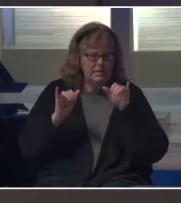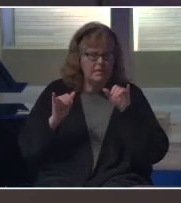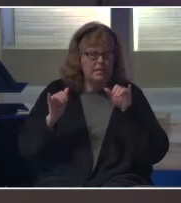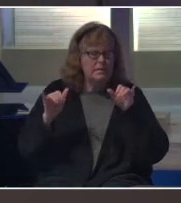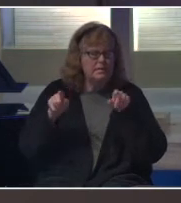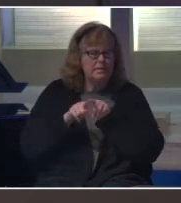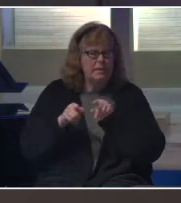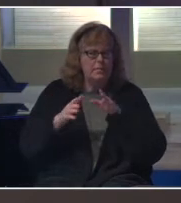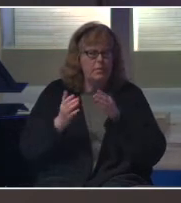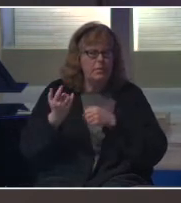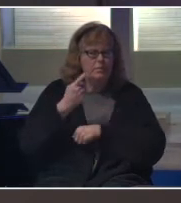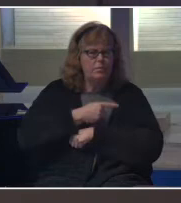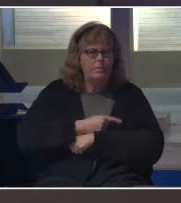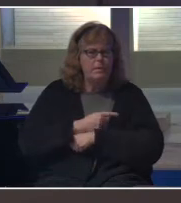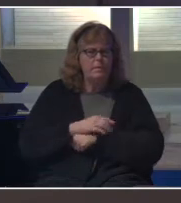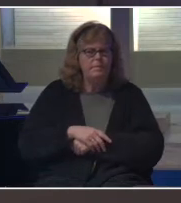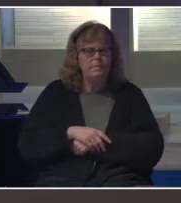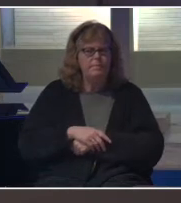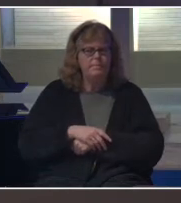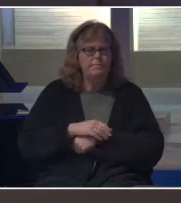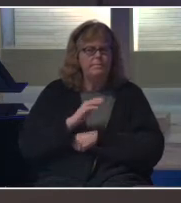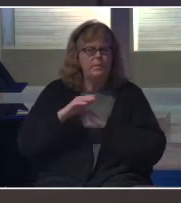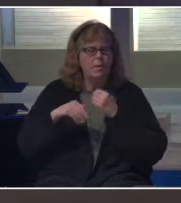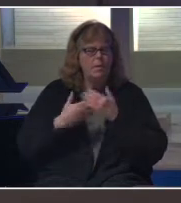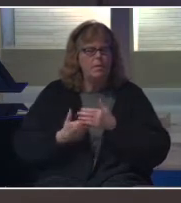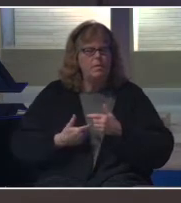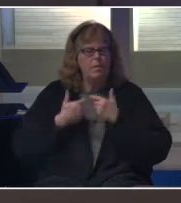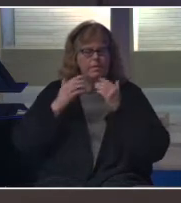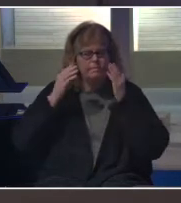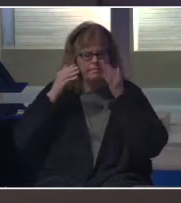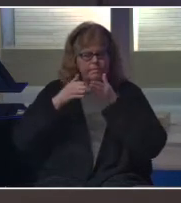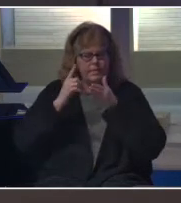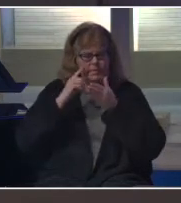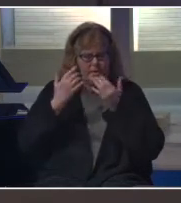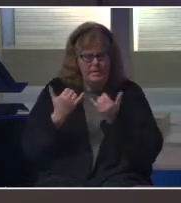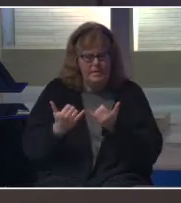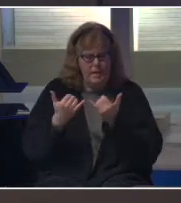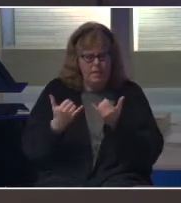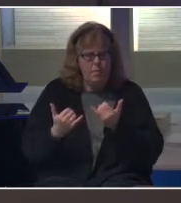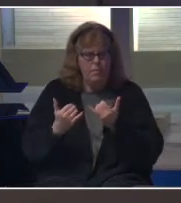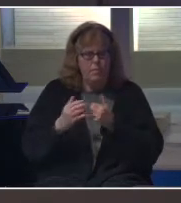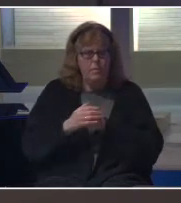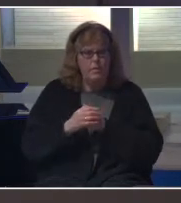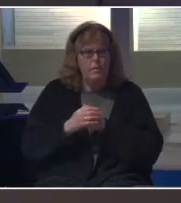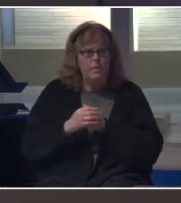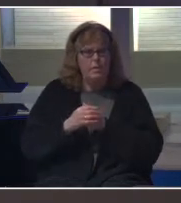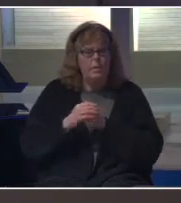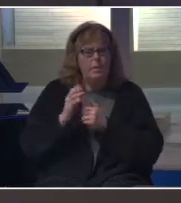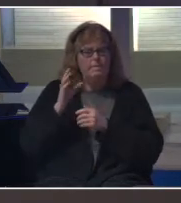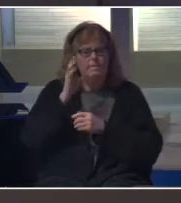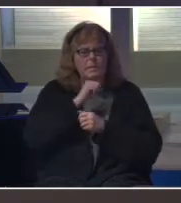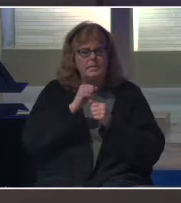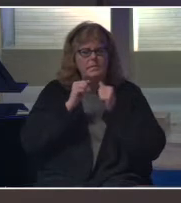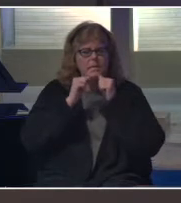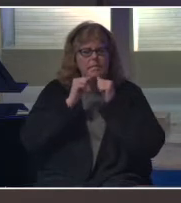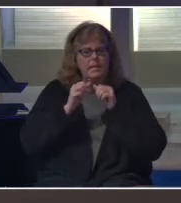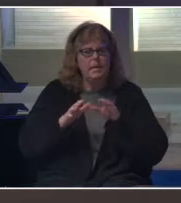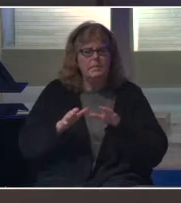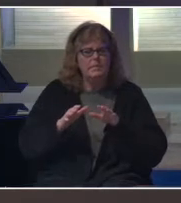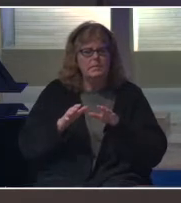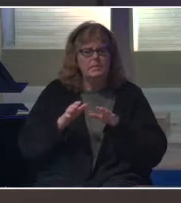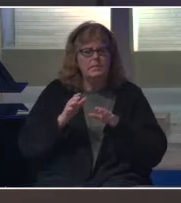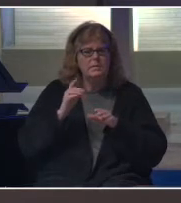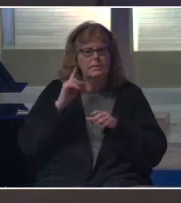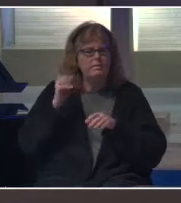today. Their whole lives are focused on what they can get now, and they end up missing the blessings that